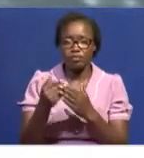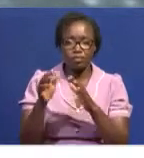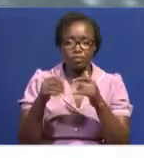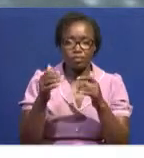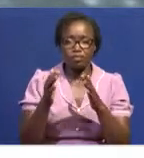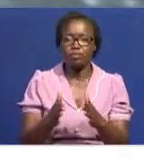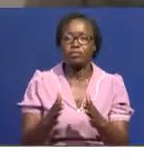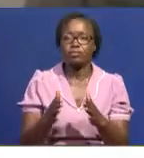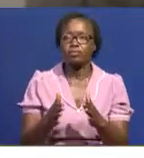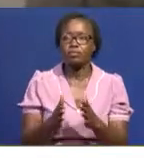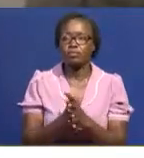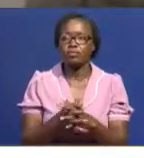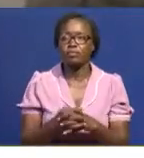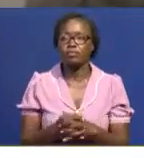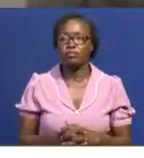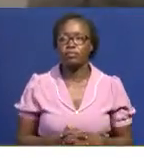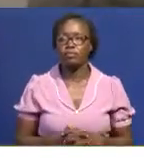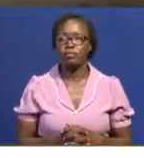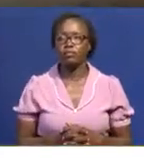supplies.